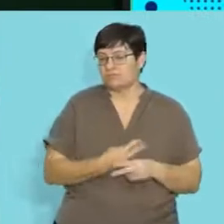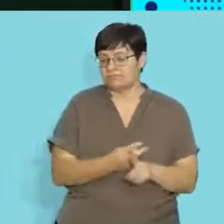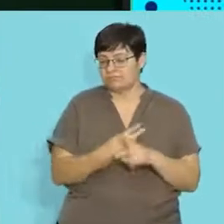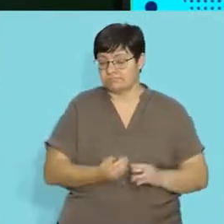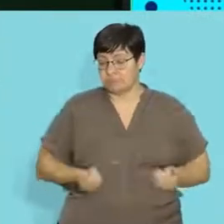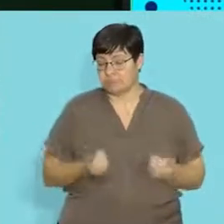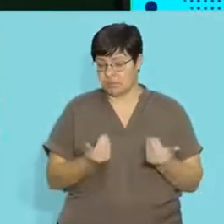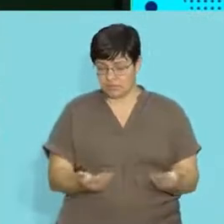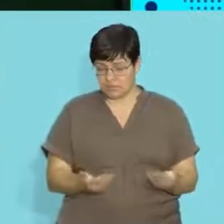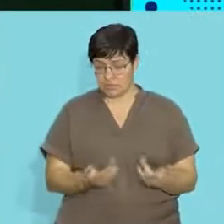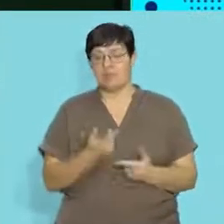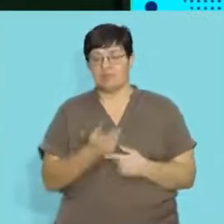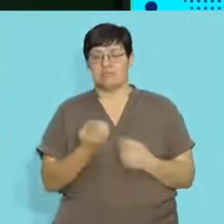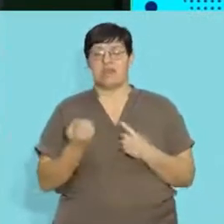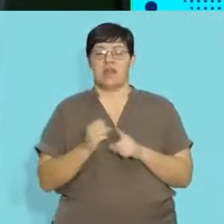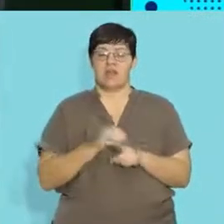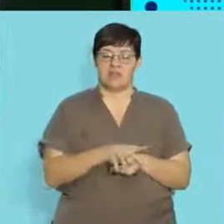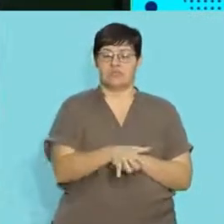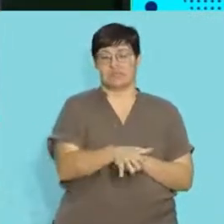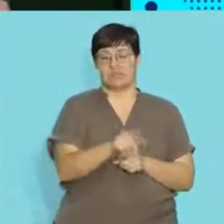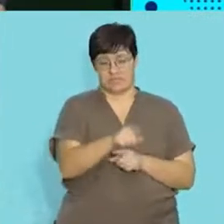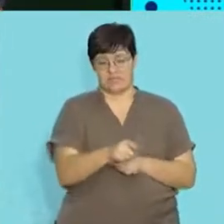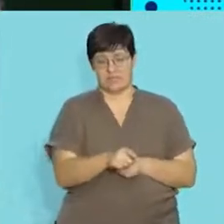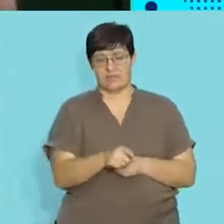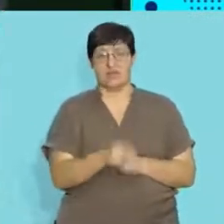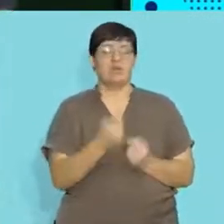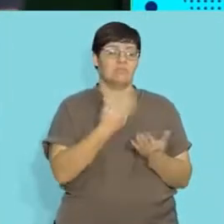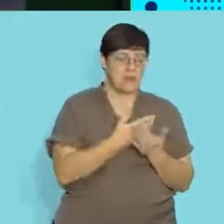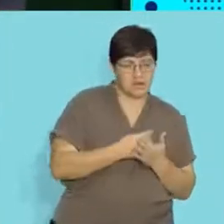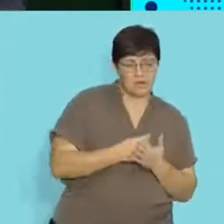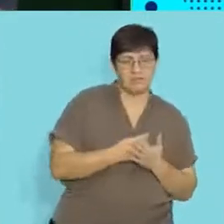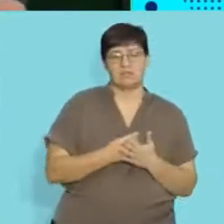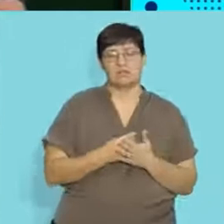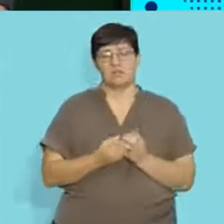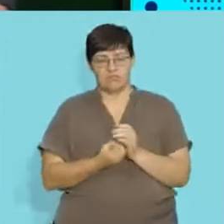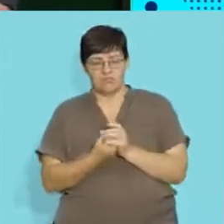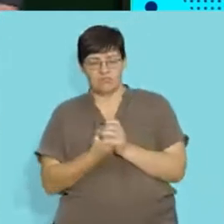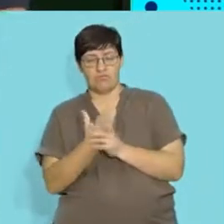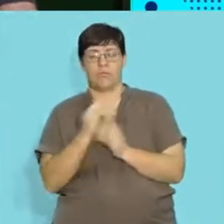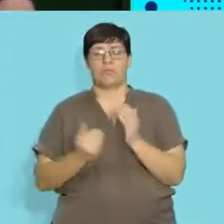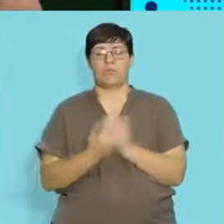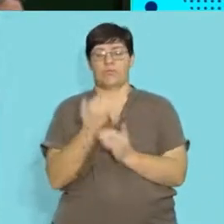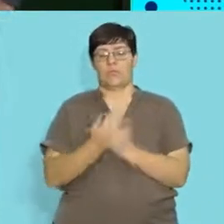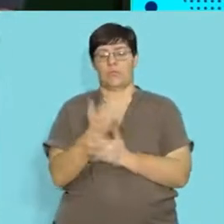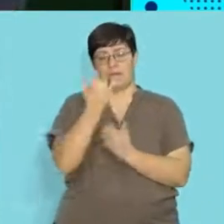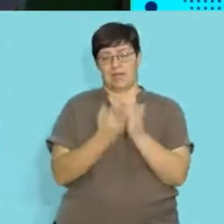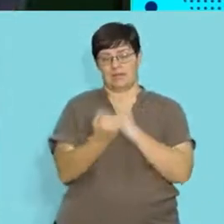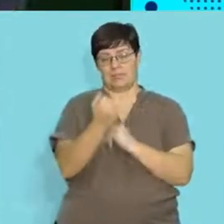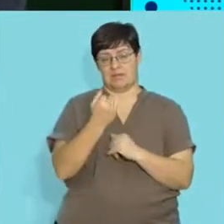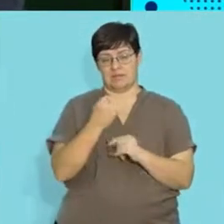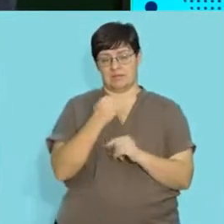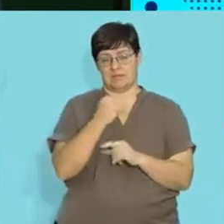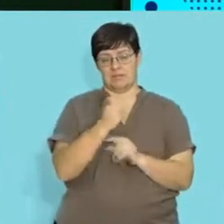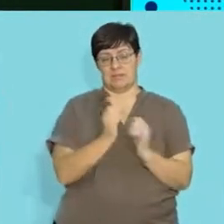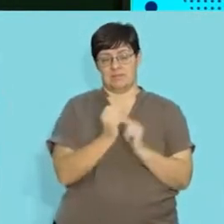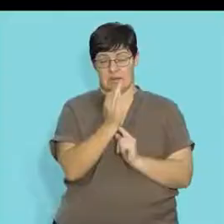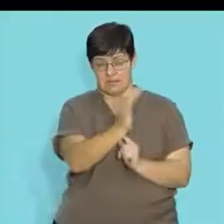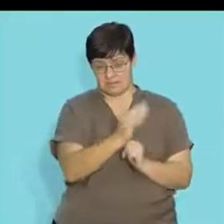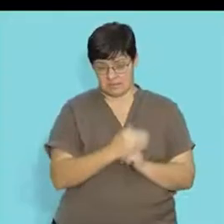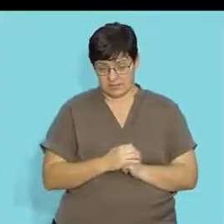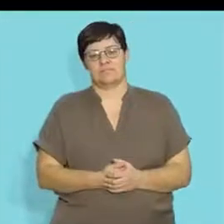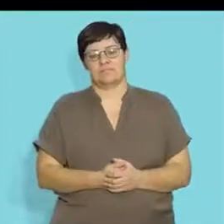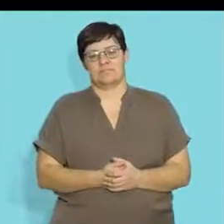production, that has significantly influenced how quickly plants can be cultivated to grow into new independent plants.